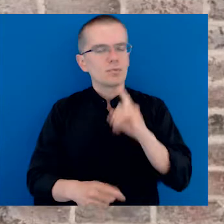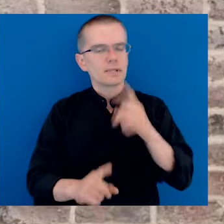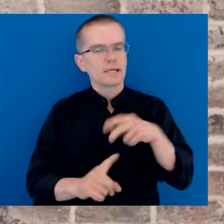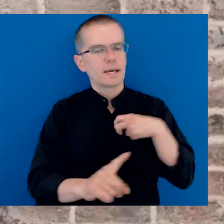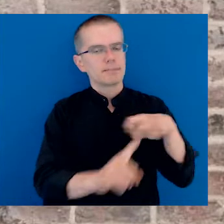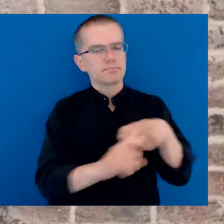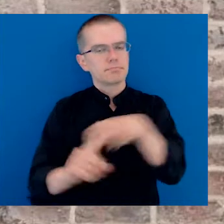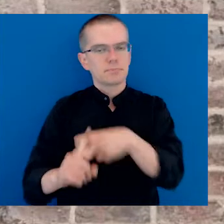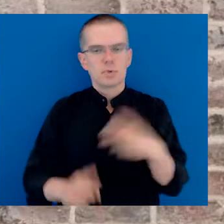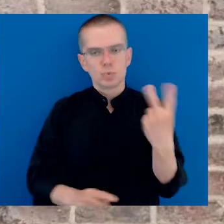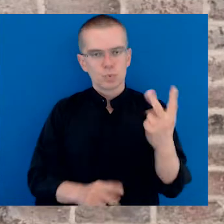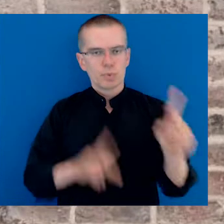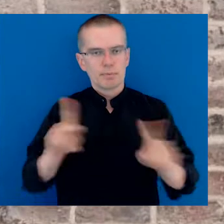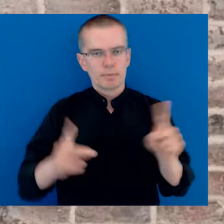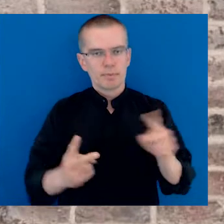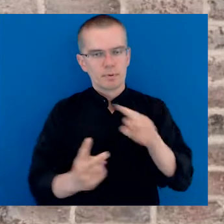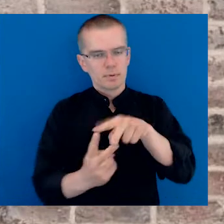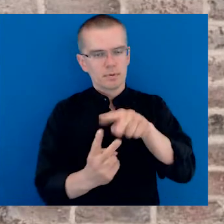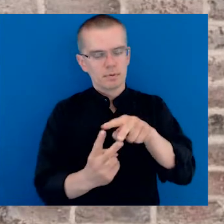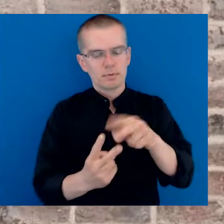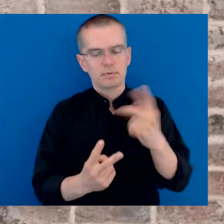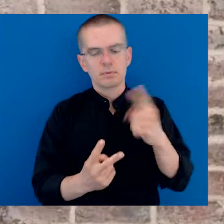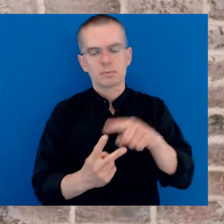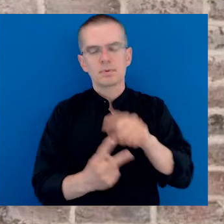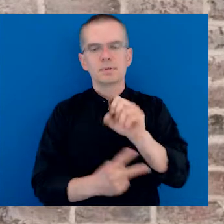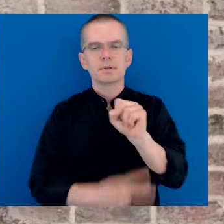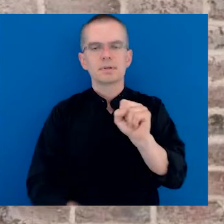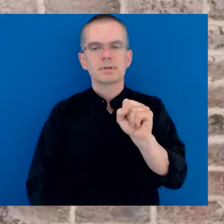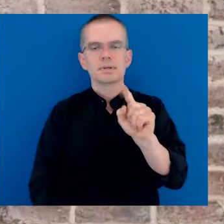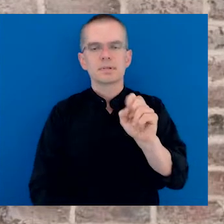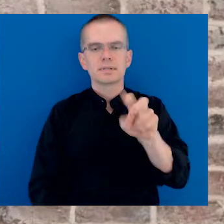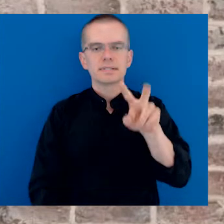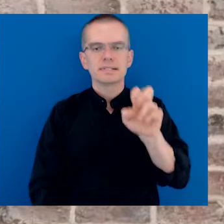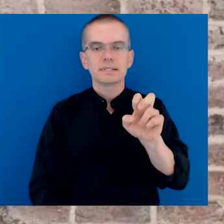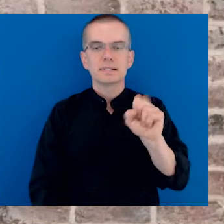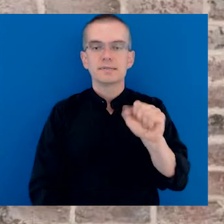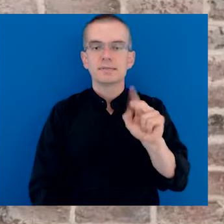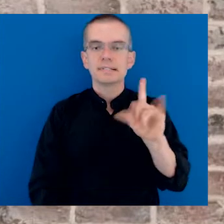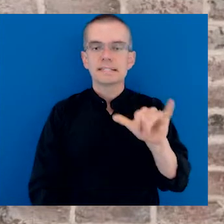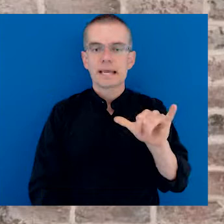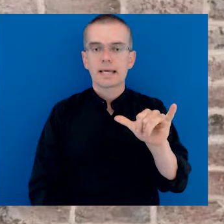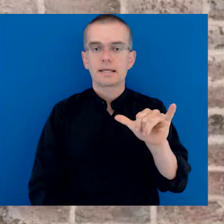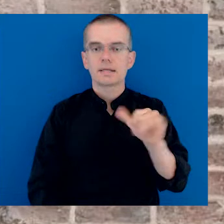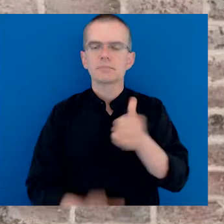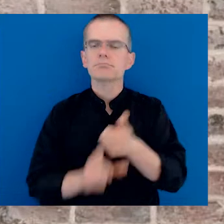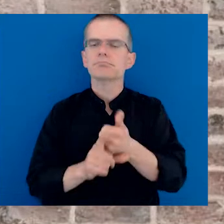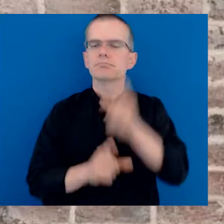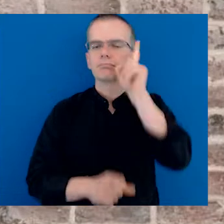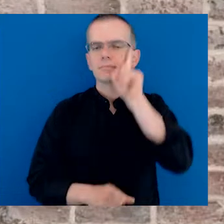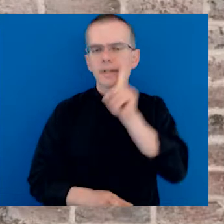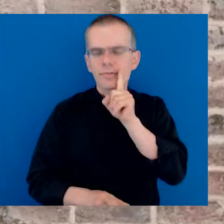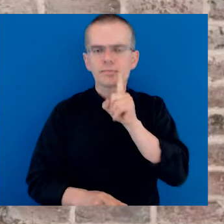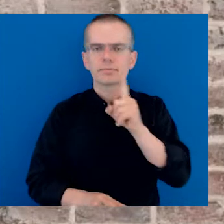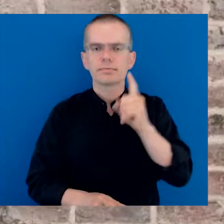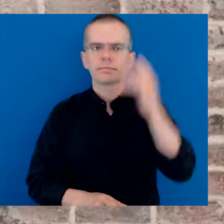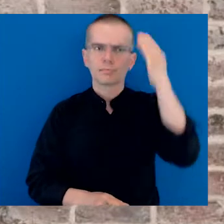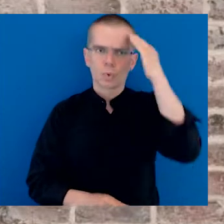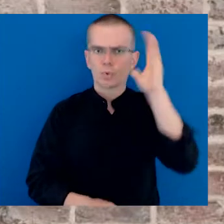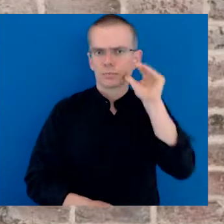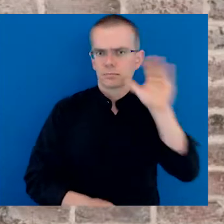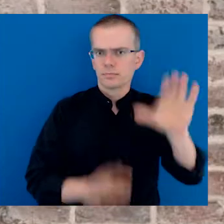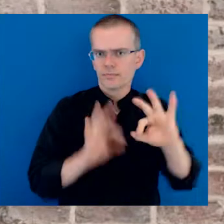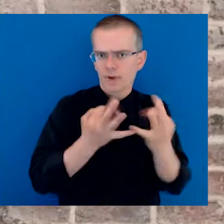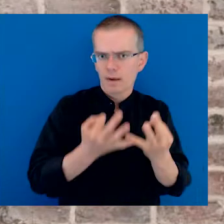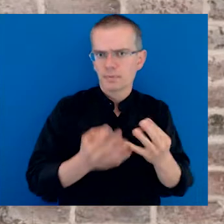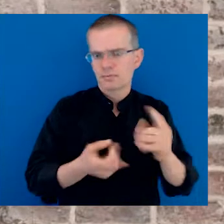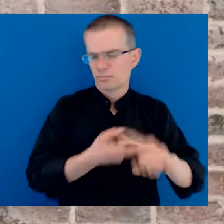main sources of help with this. One was Steve Sandy, who is deaf and a friend of the Hoy family. And